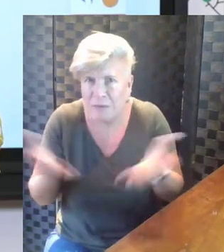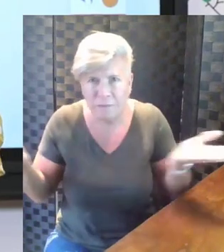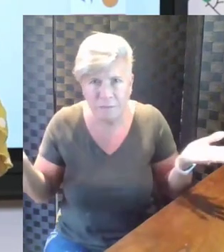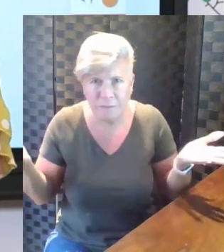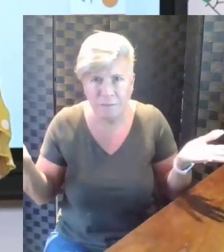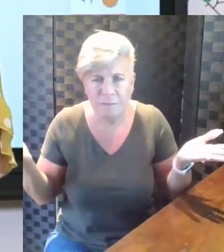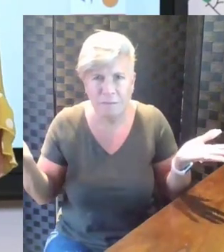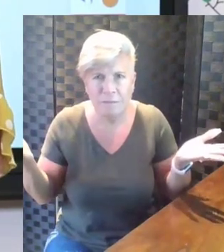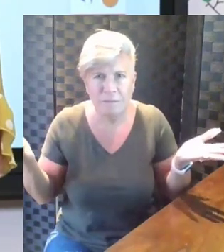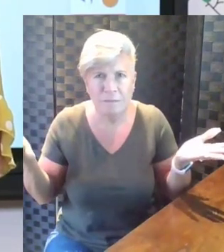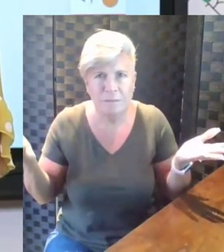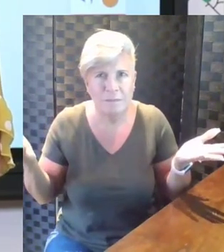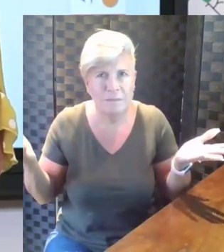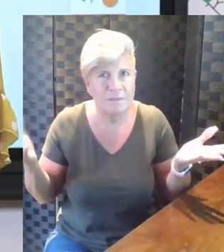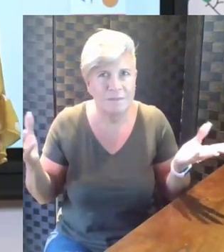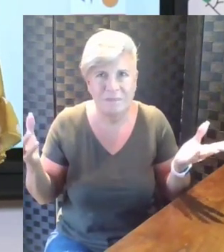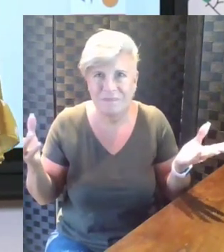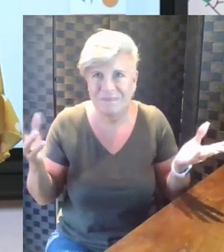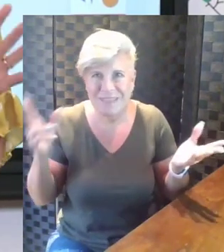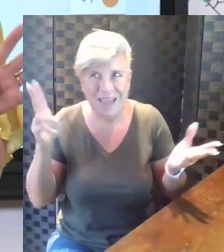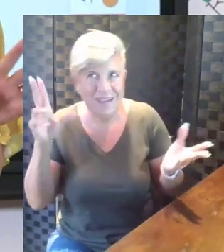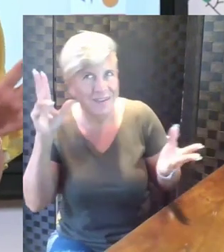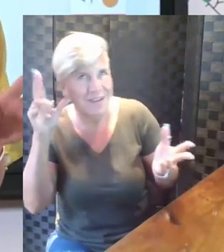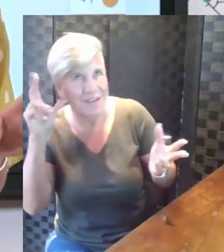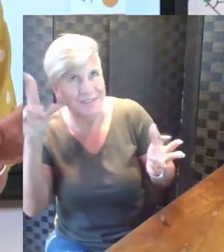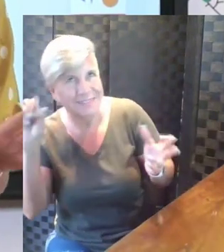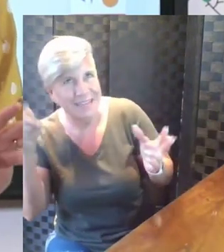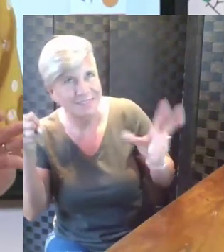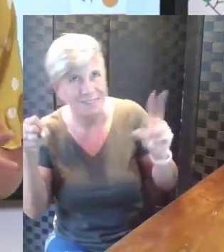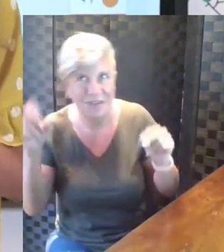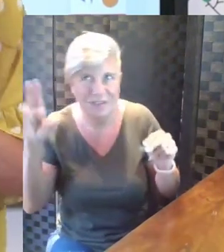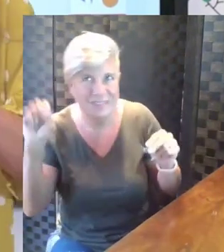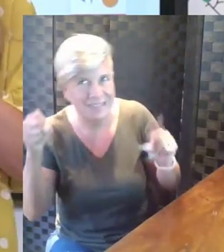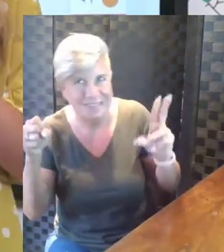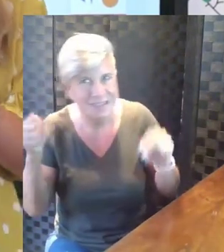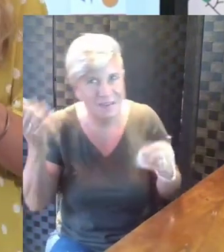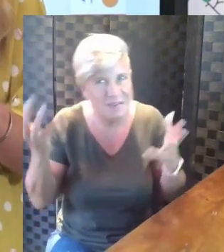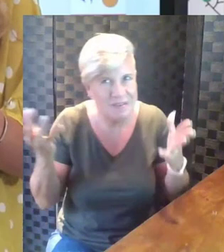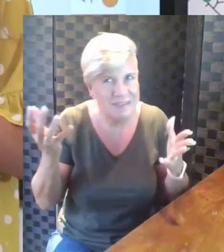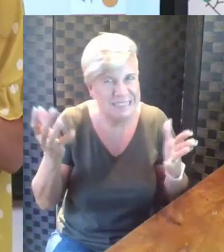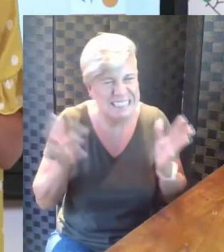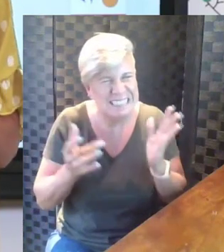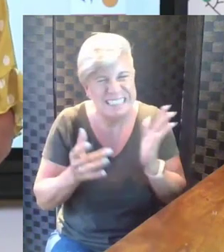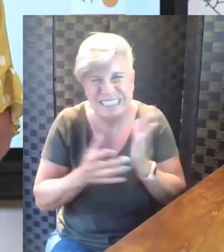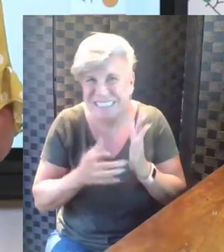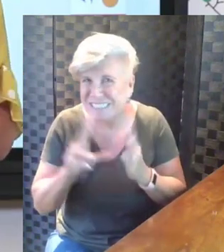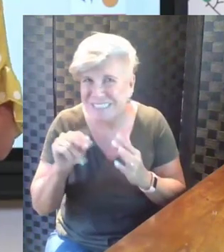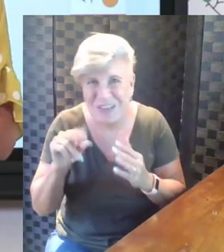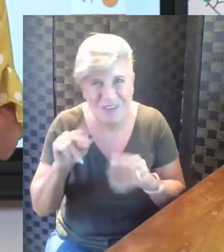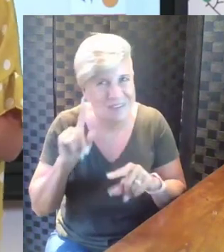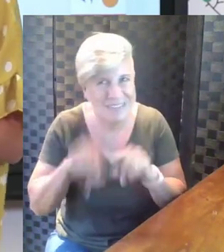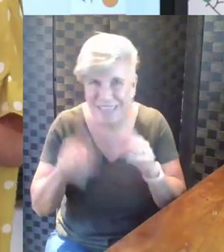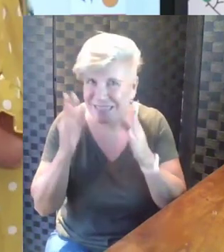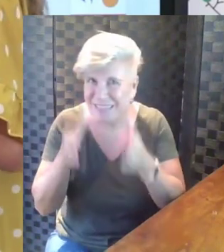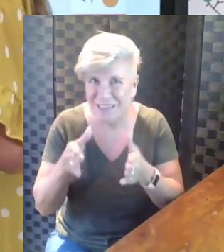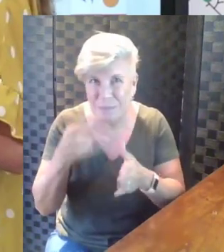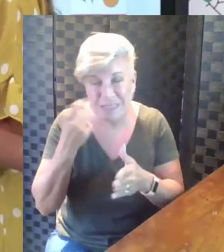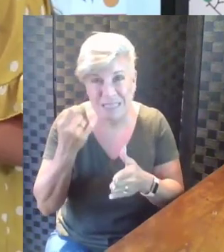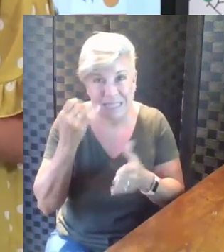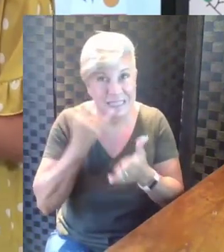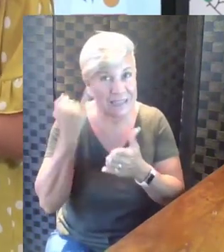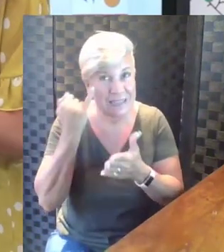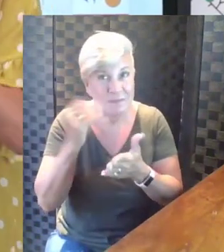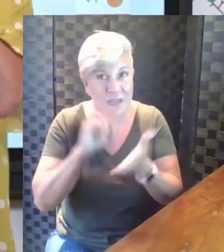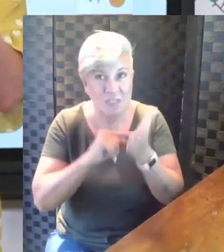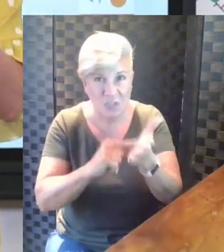that? I heard some yeses and I heard some nos. Okay, technically no, I can't leave it like this, because if